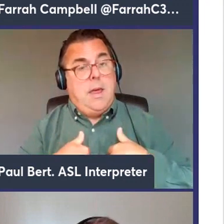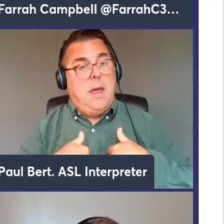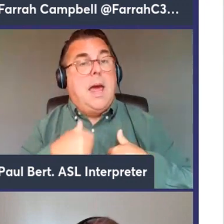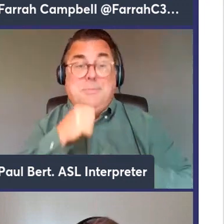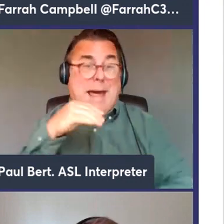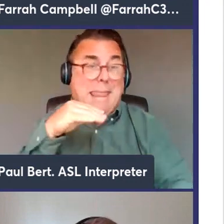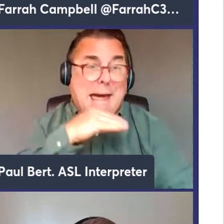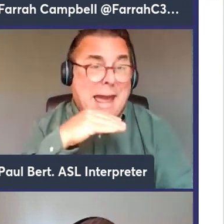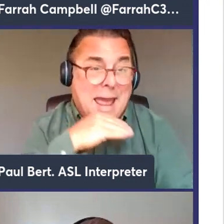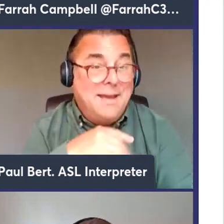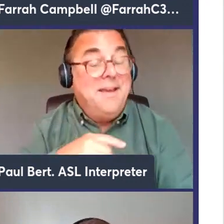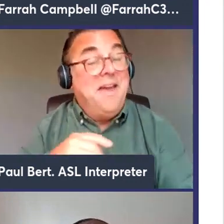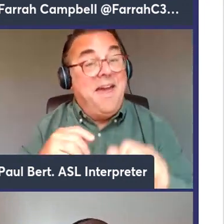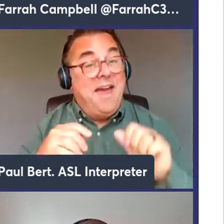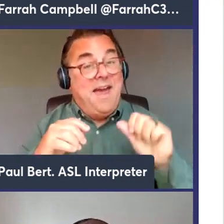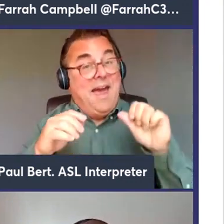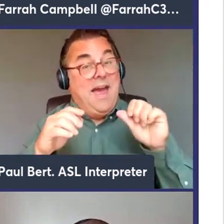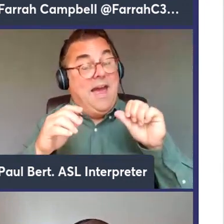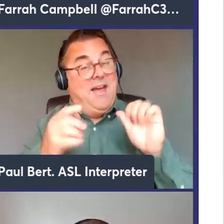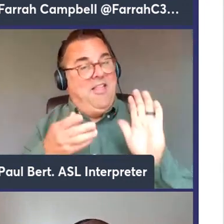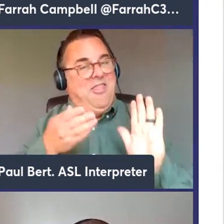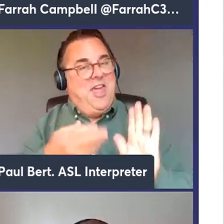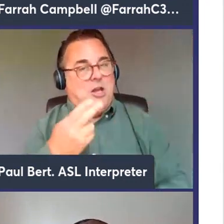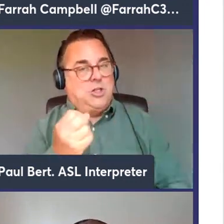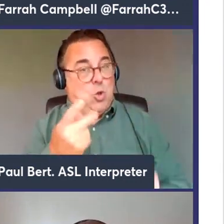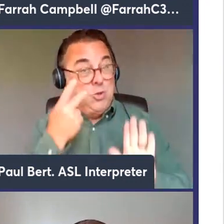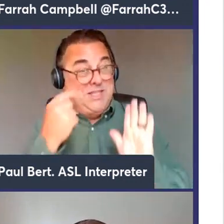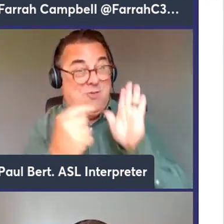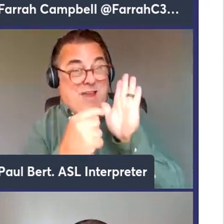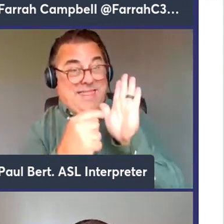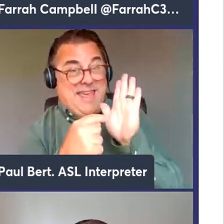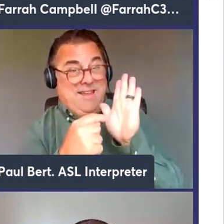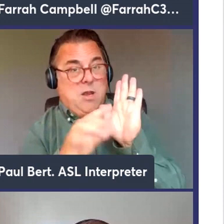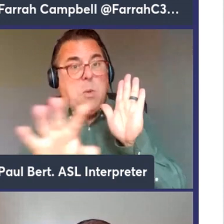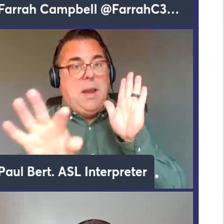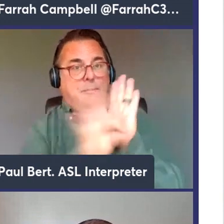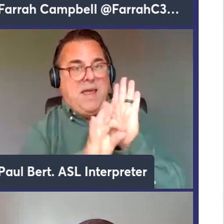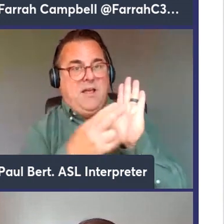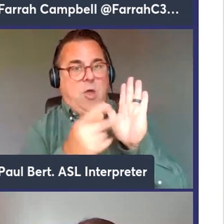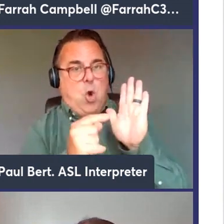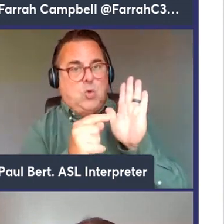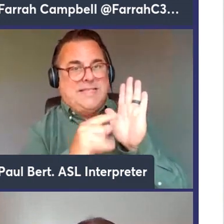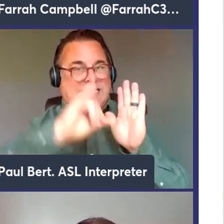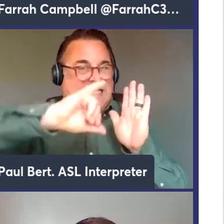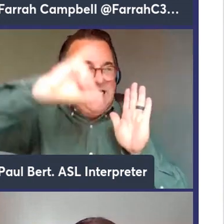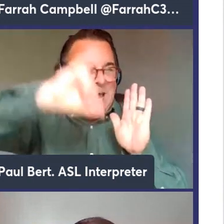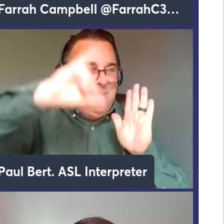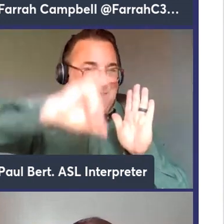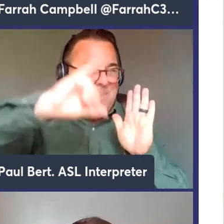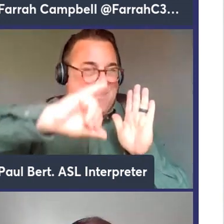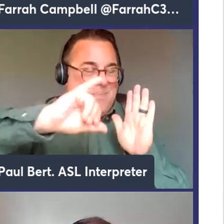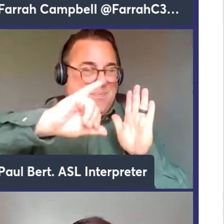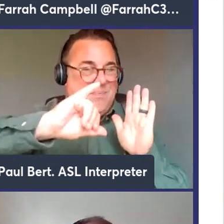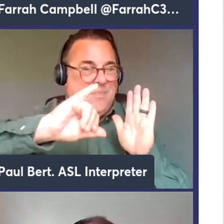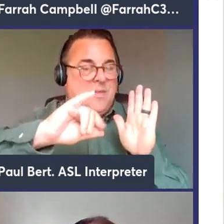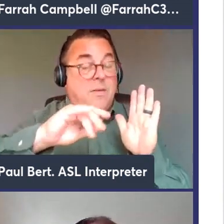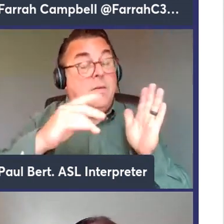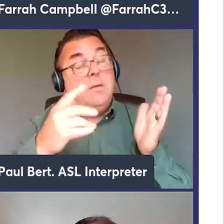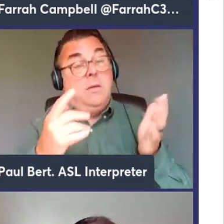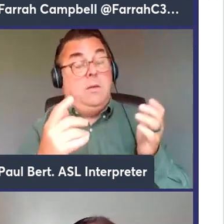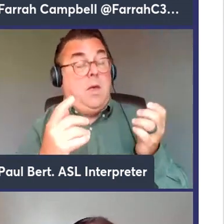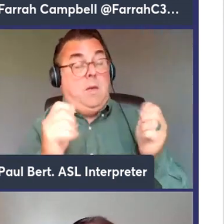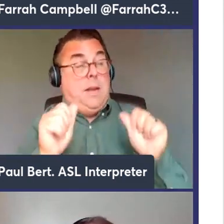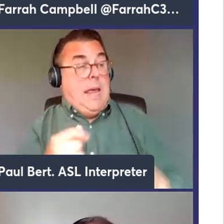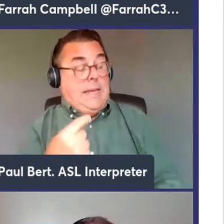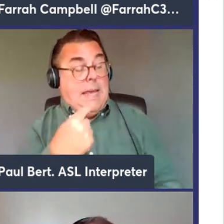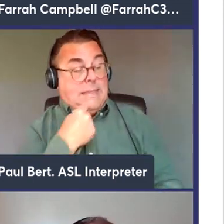to you, right? I can actually, there's the host right there. Select the host that the exact host. So I can either